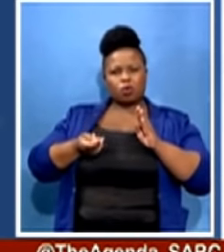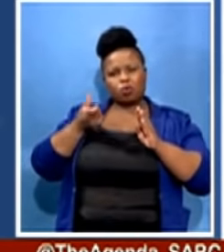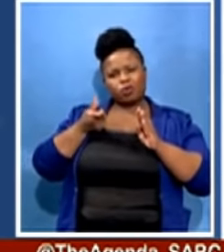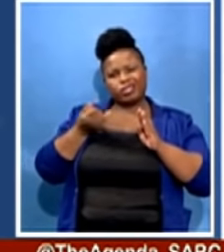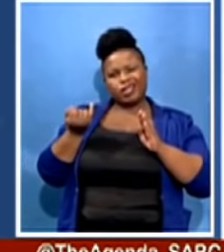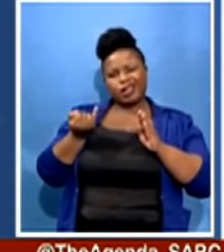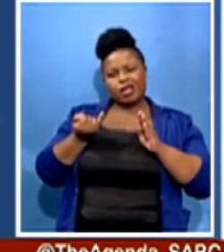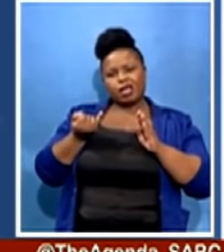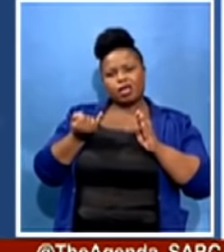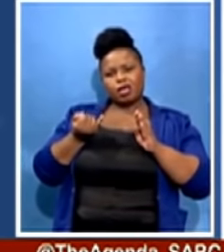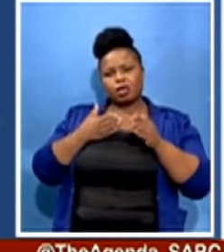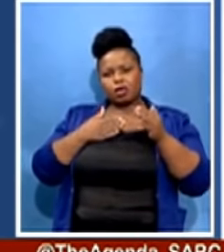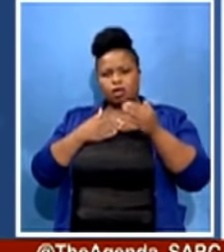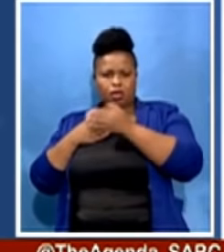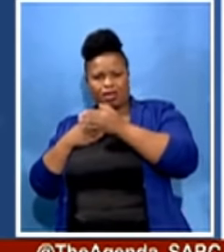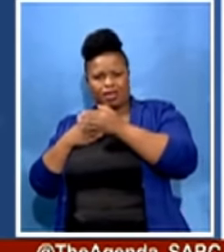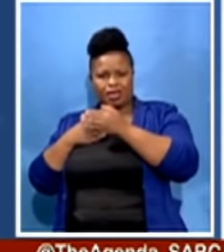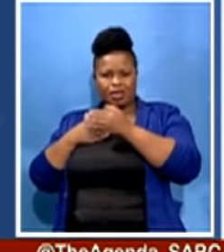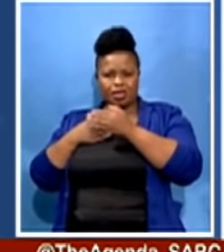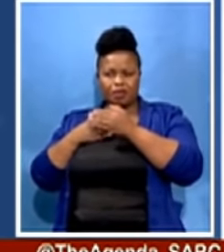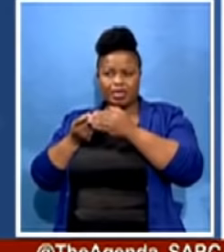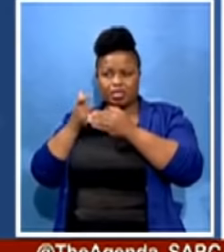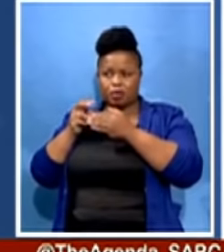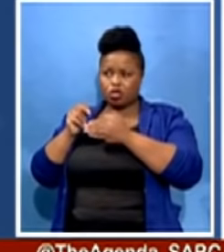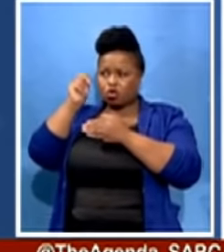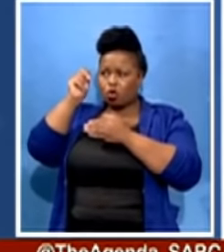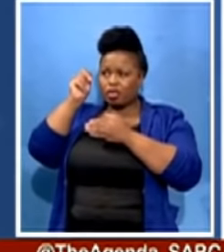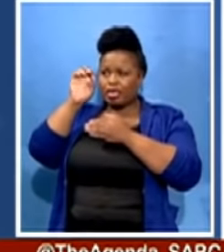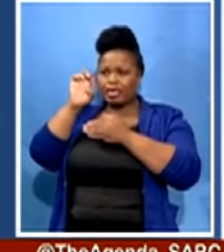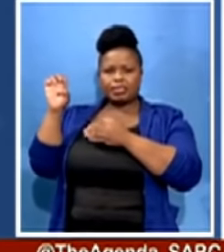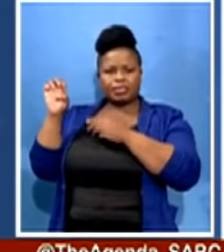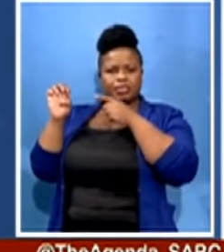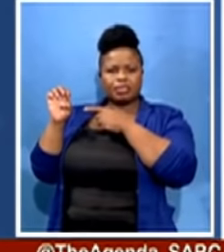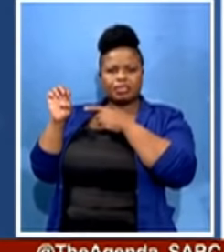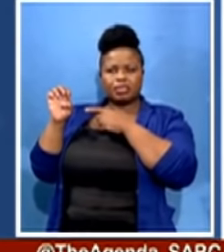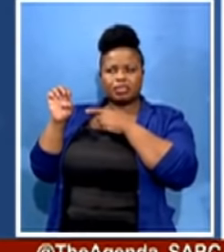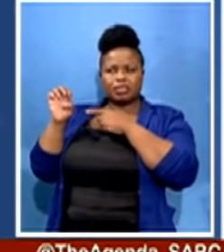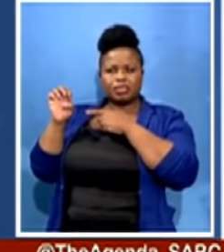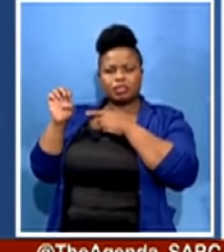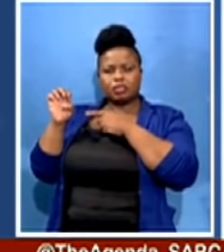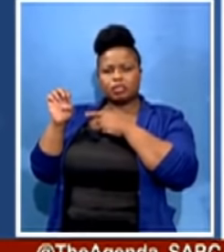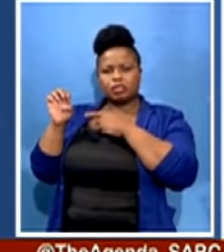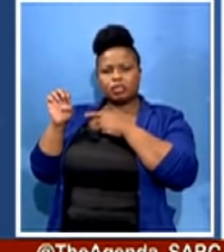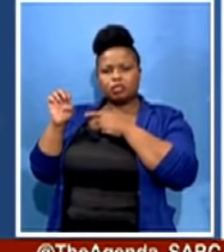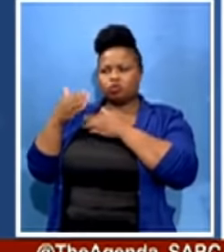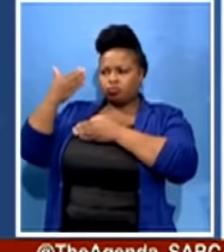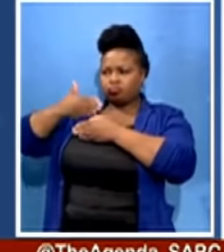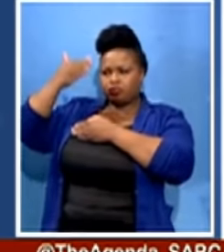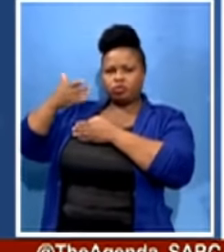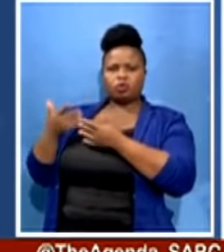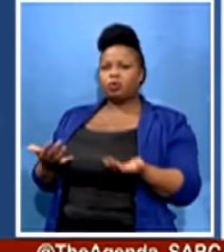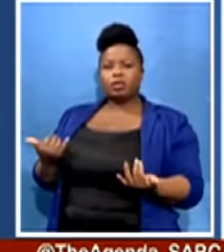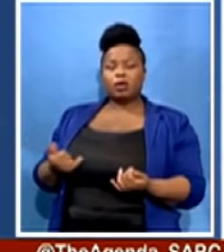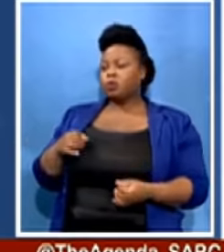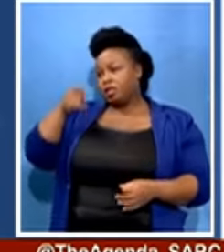slightly northeast. But you know, and so we're not experts in these things of how bullets